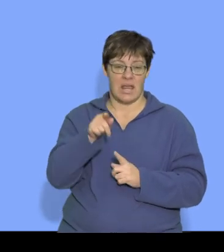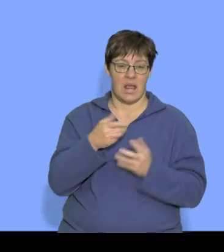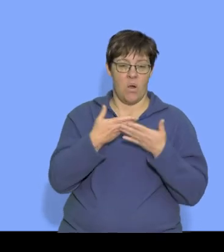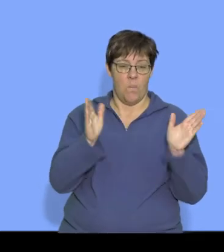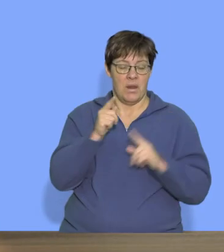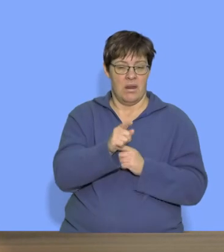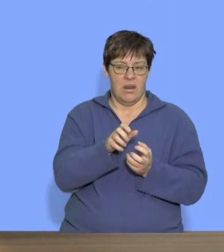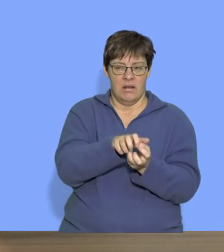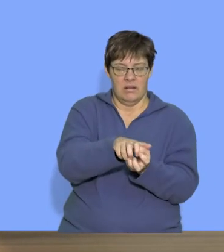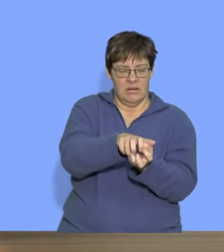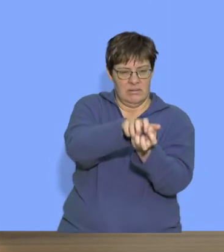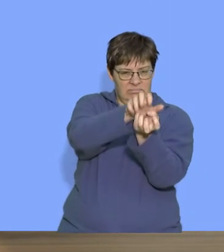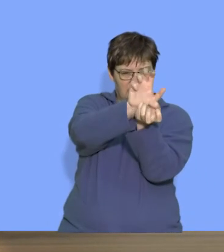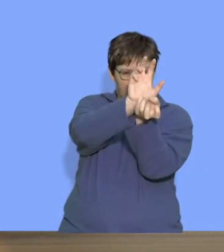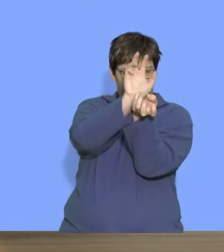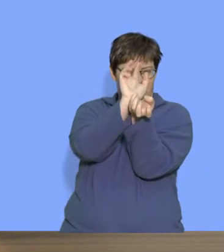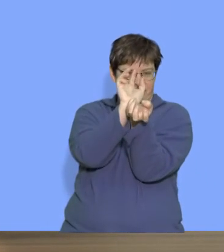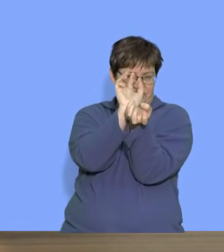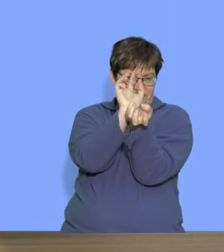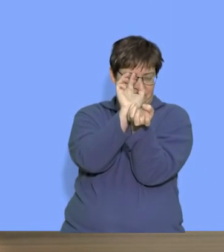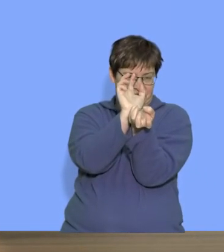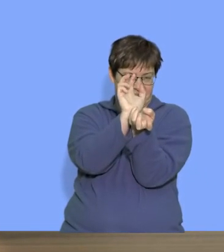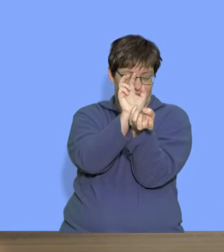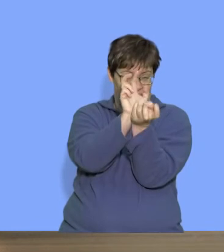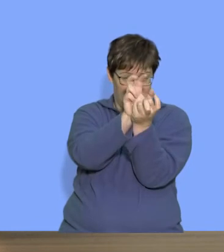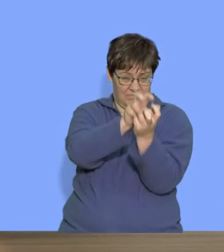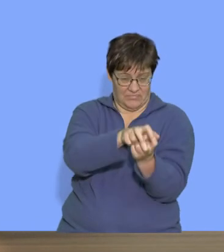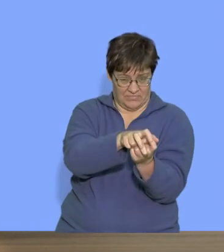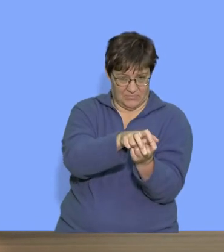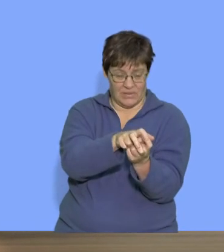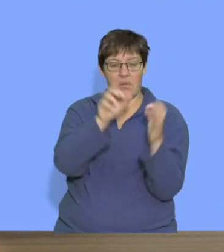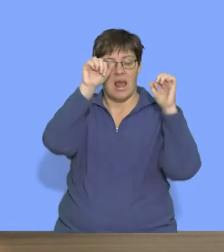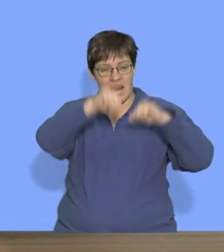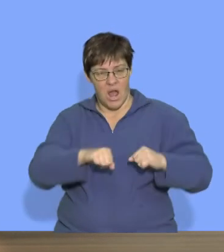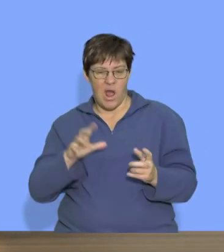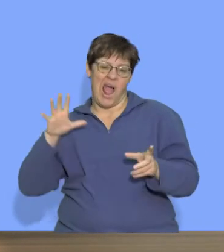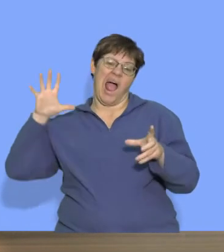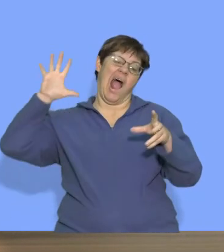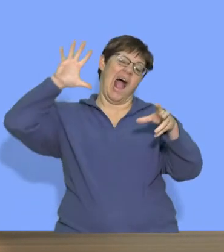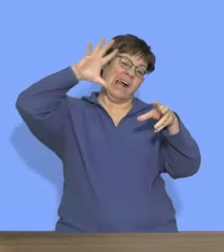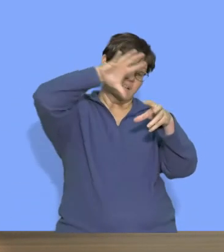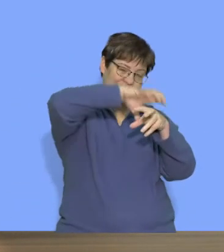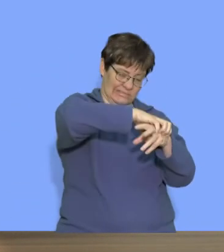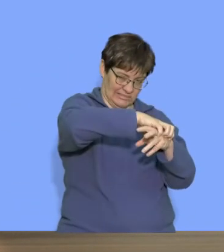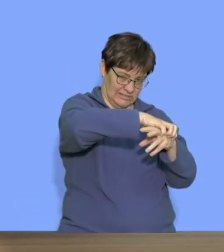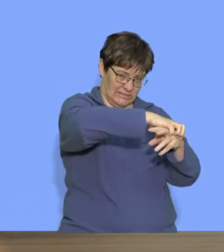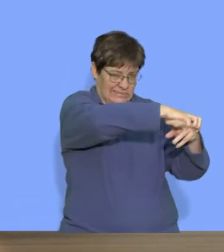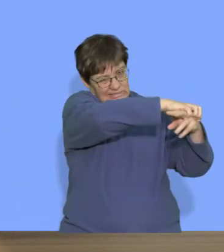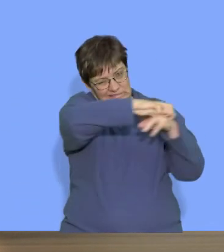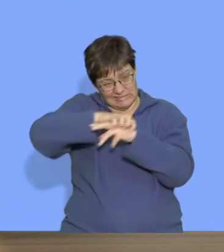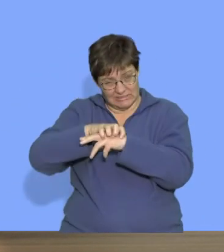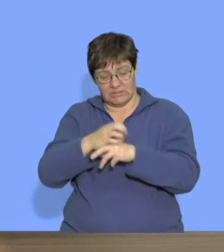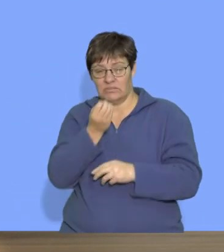predator opens up, so they have the ability to be able to extend their jaw much larger, and that allows for them to be able to grab and